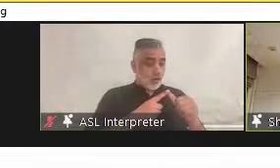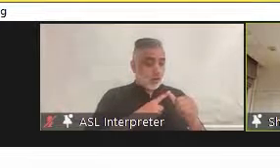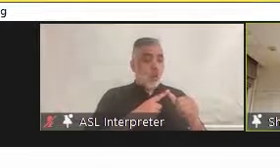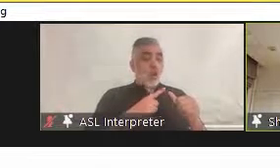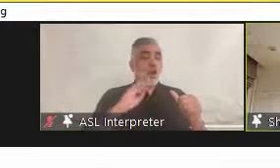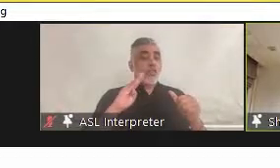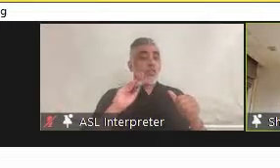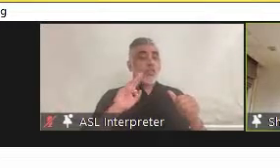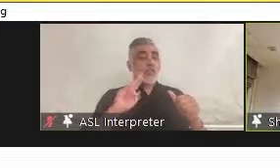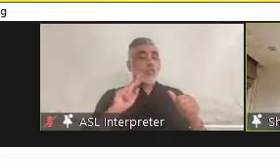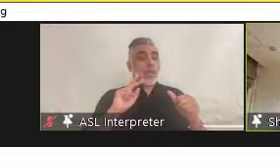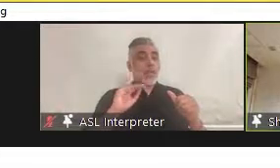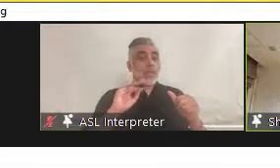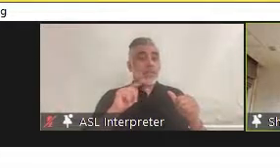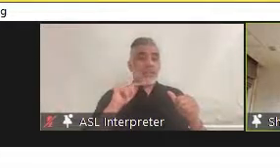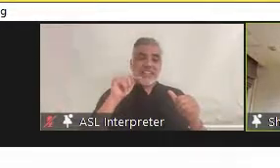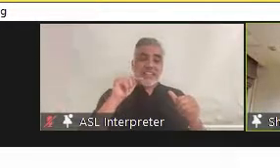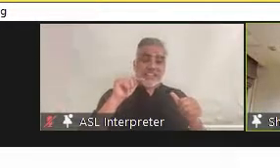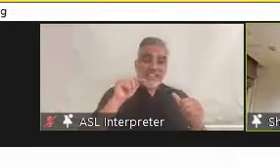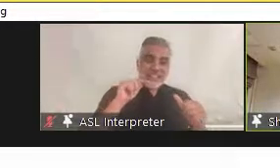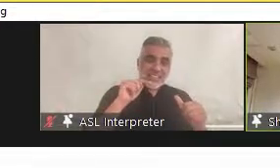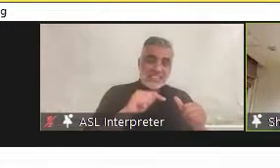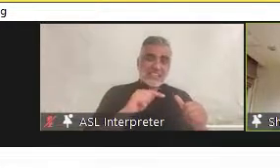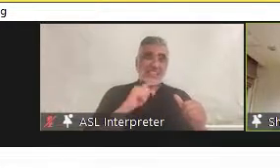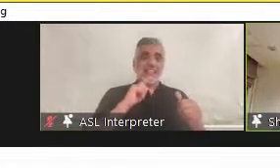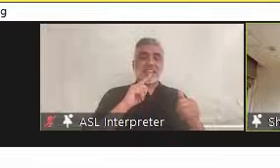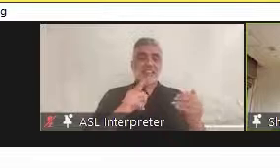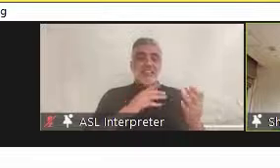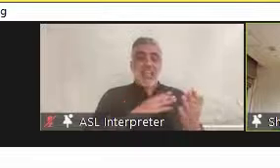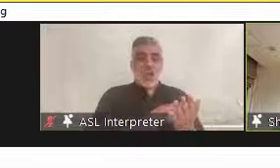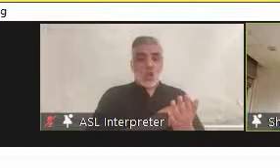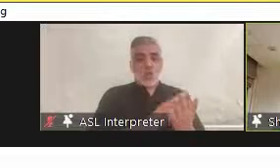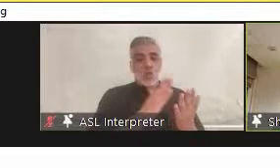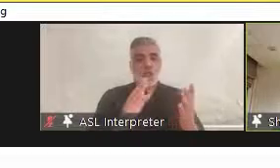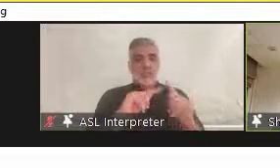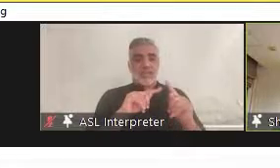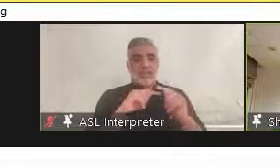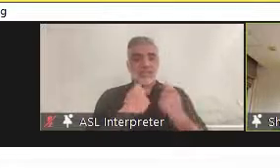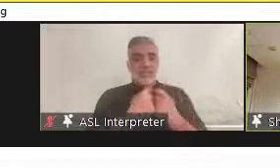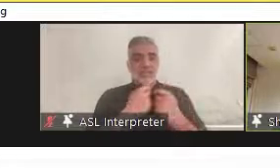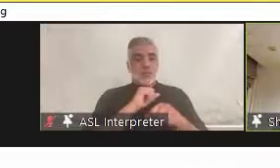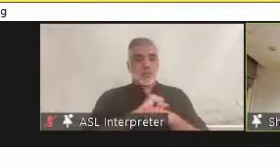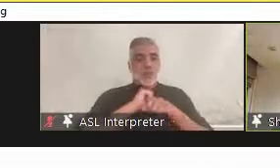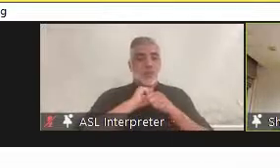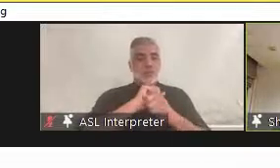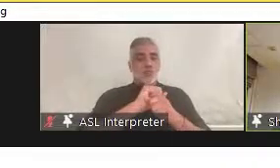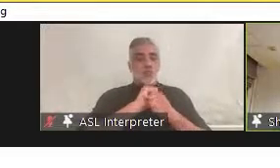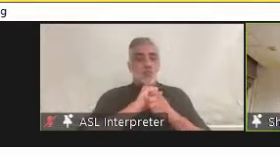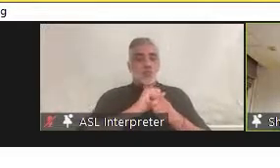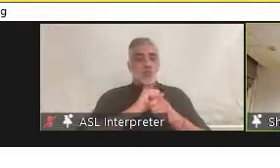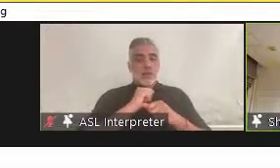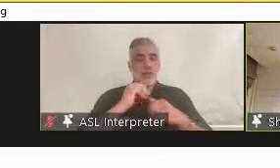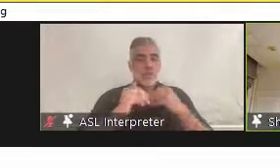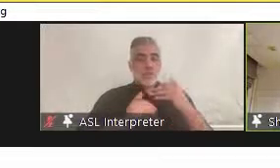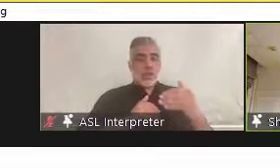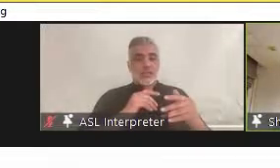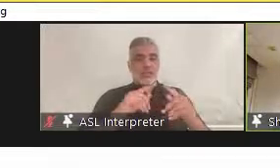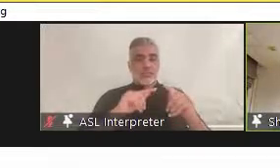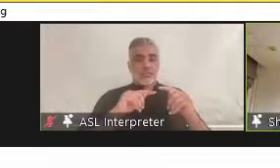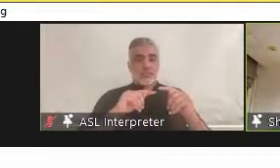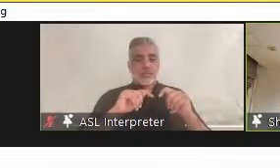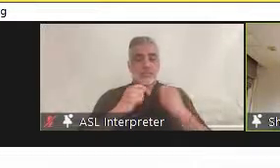side, this is actually the cross-team collaboration, cross-global practice team